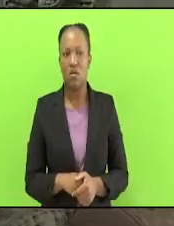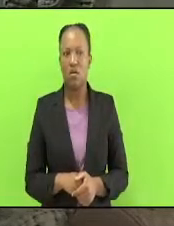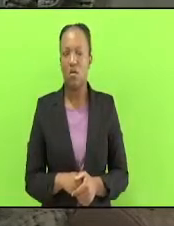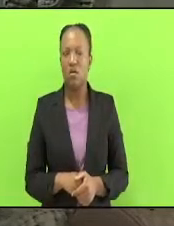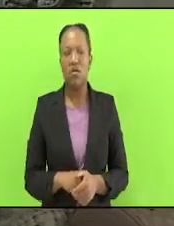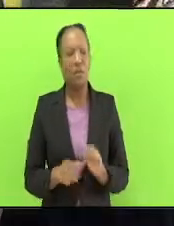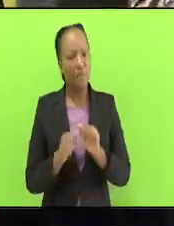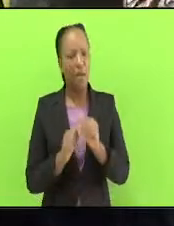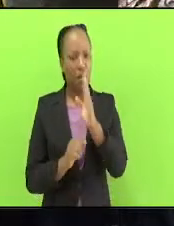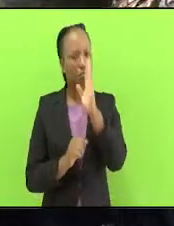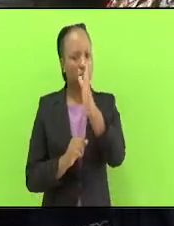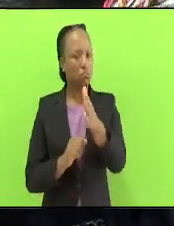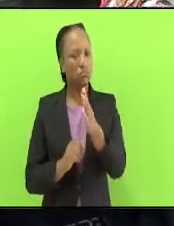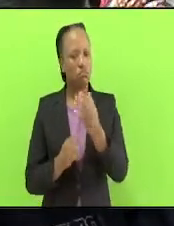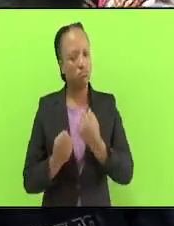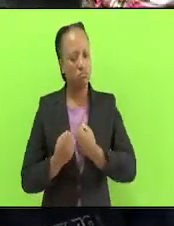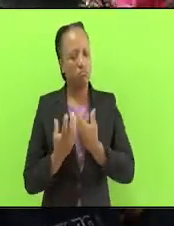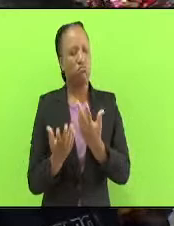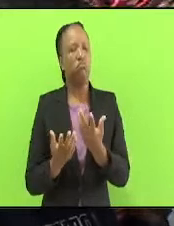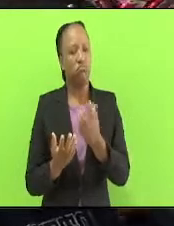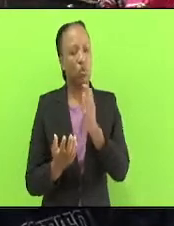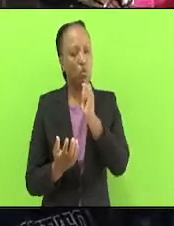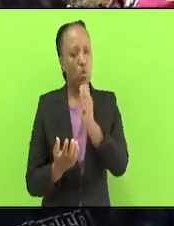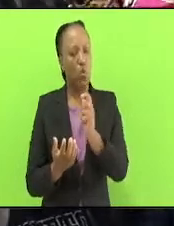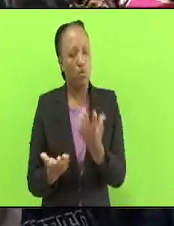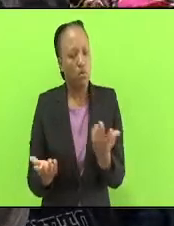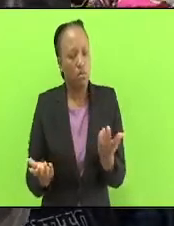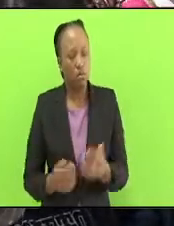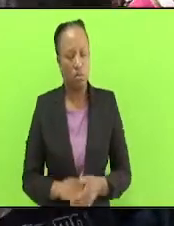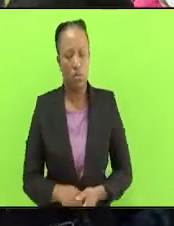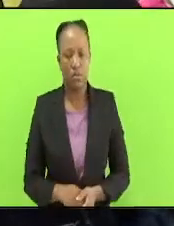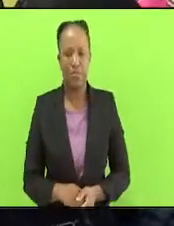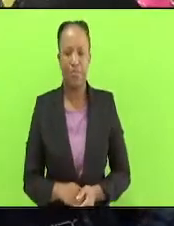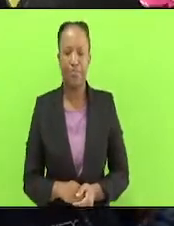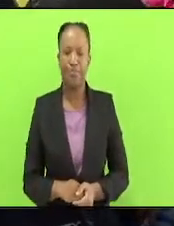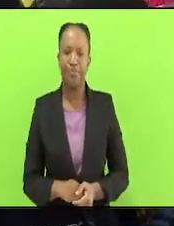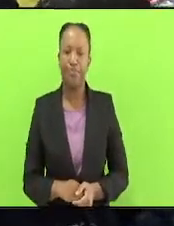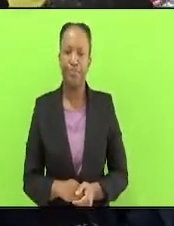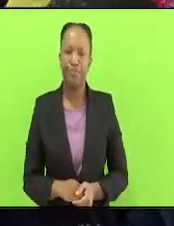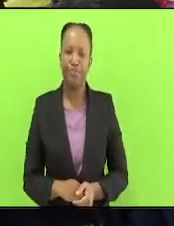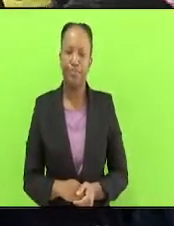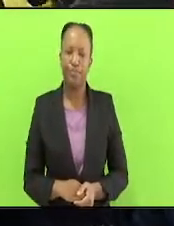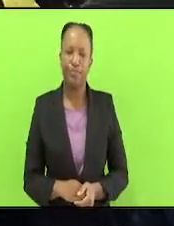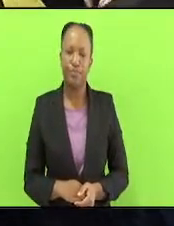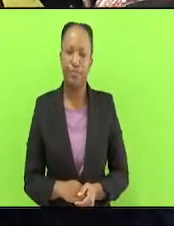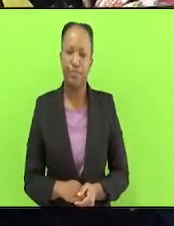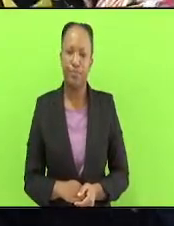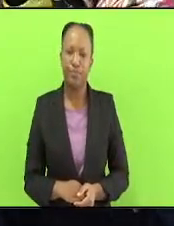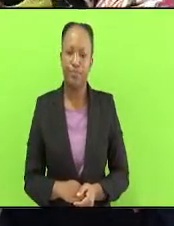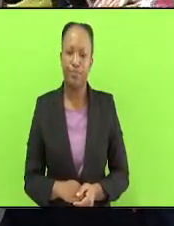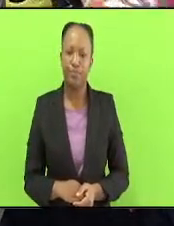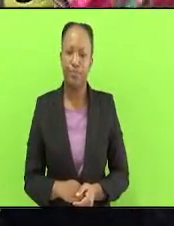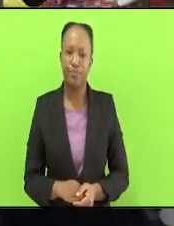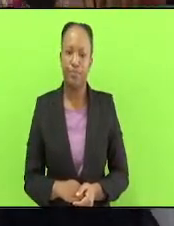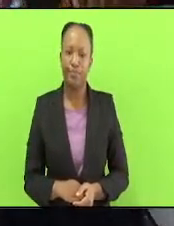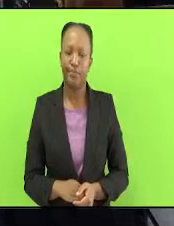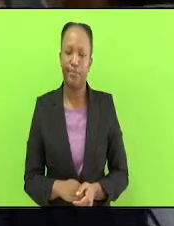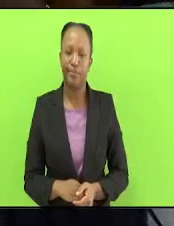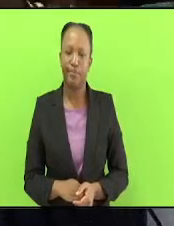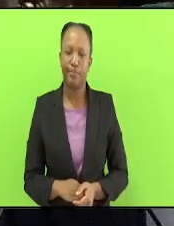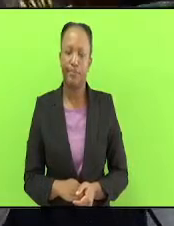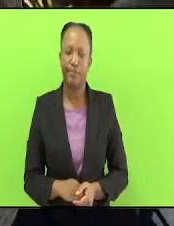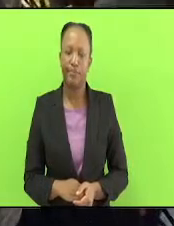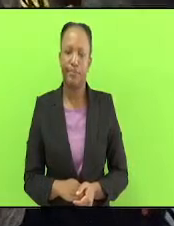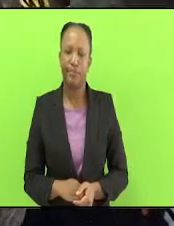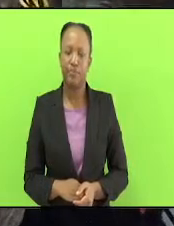nnete bagolo. We are struggling here in our locality, and it is now time to confront the truth. This